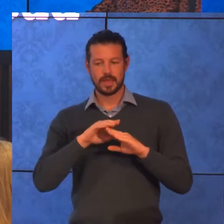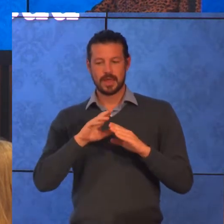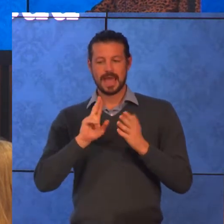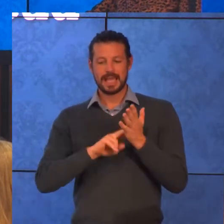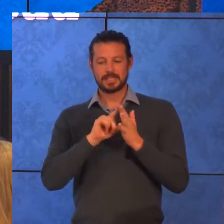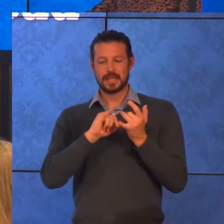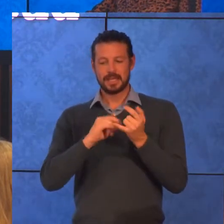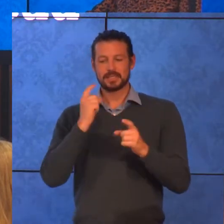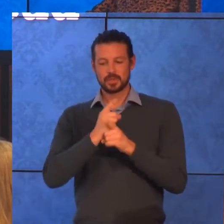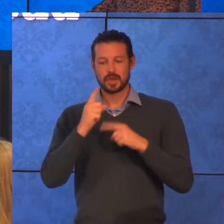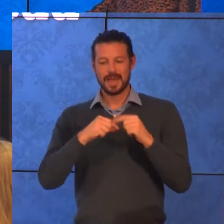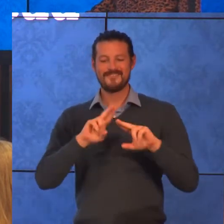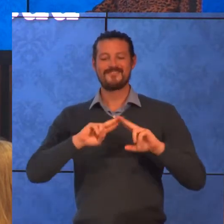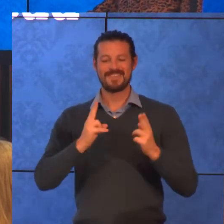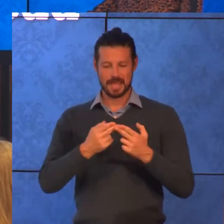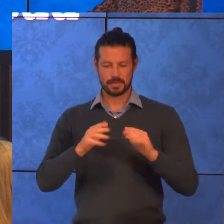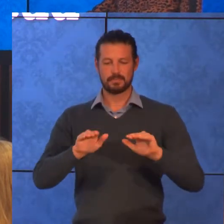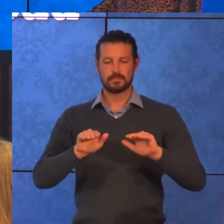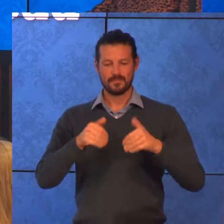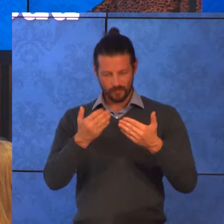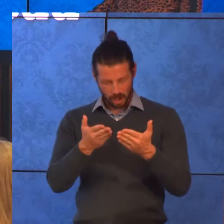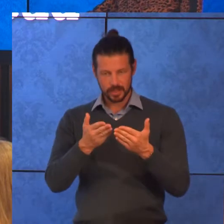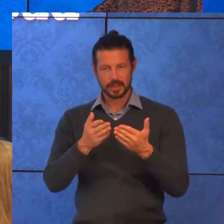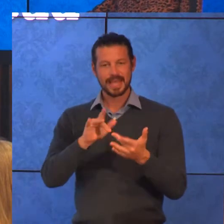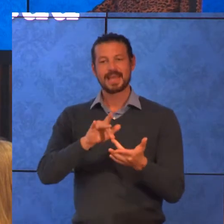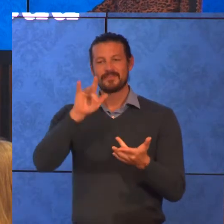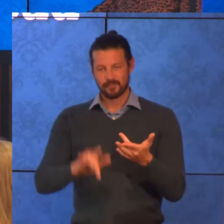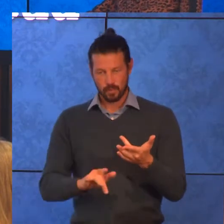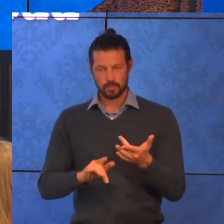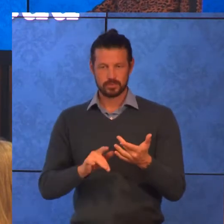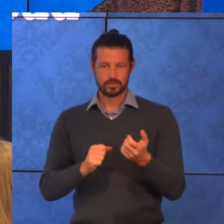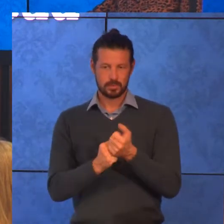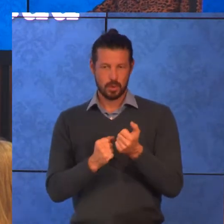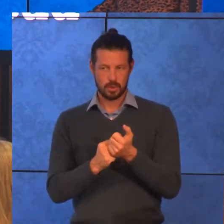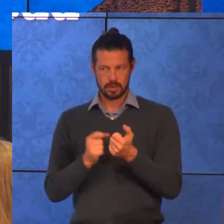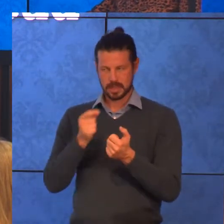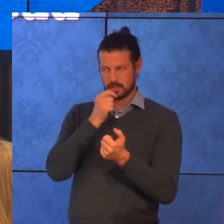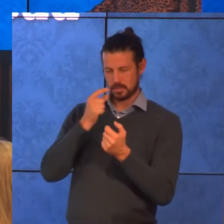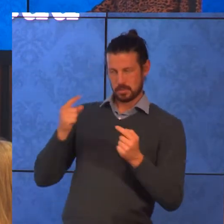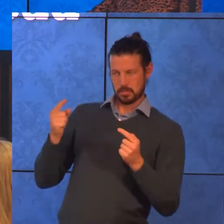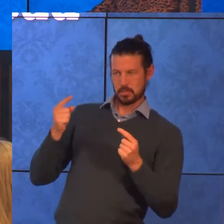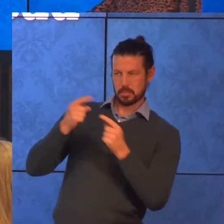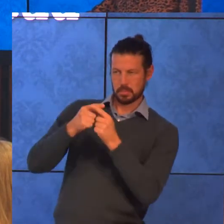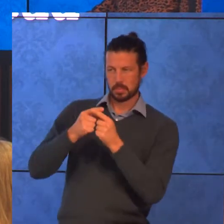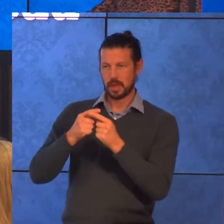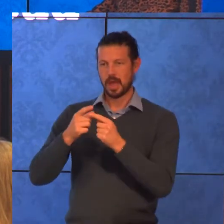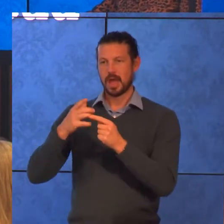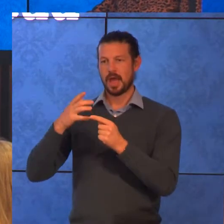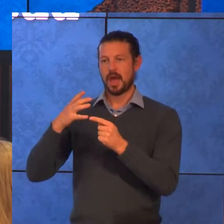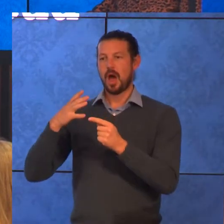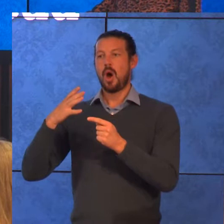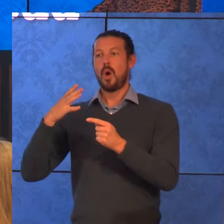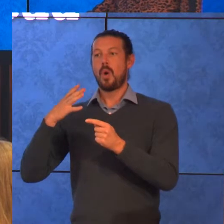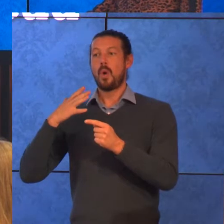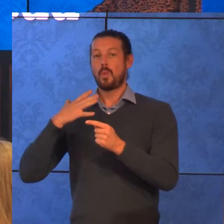families providing informal care and support. It seems to go against the grain when we obviously wanted people to be given the support funded